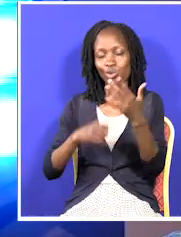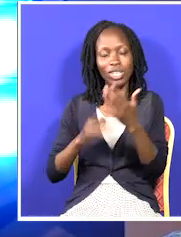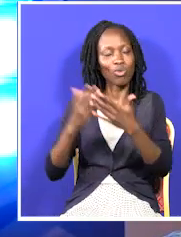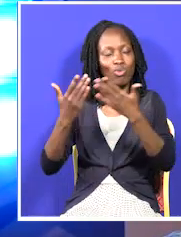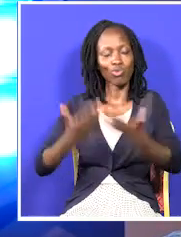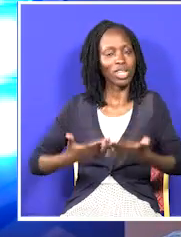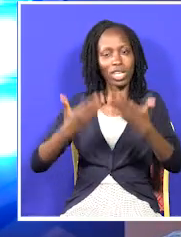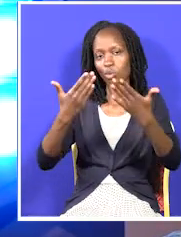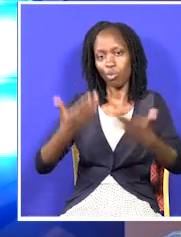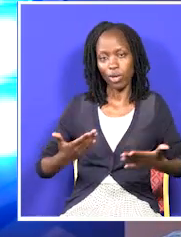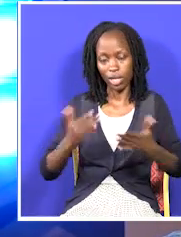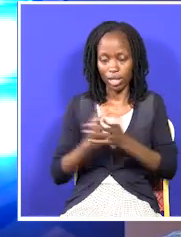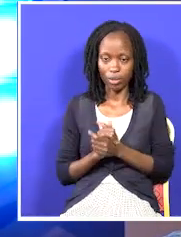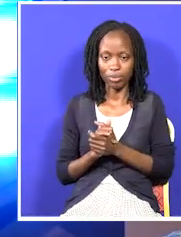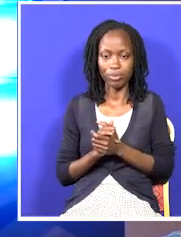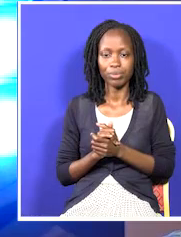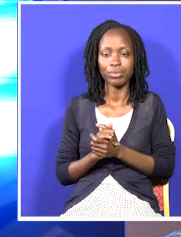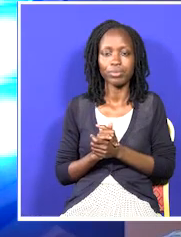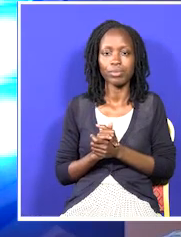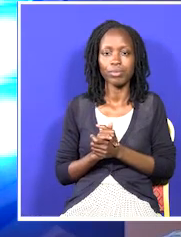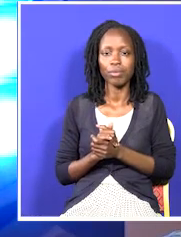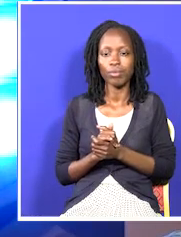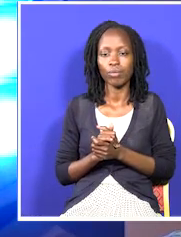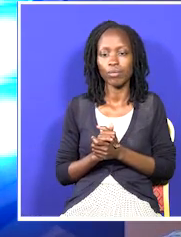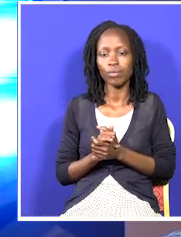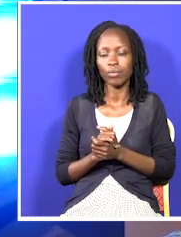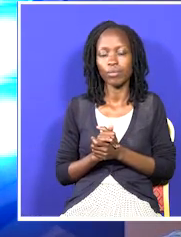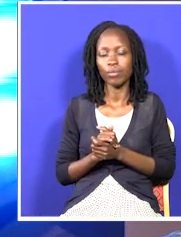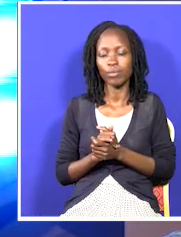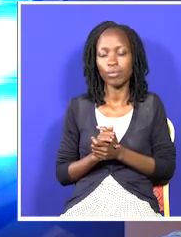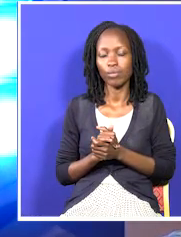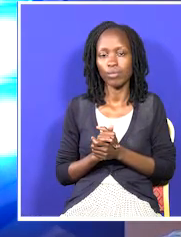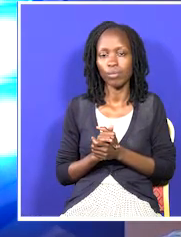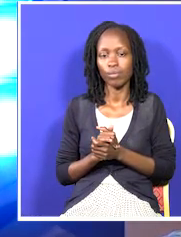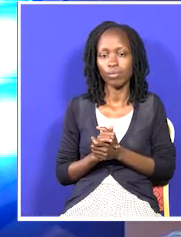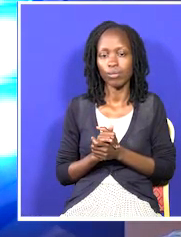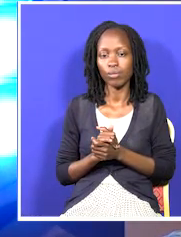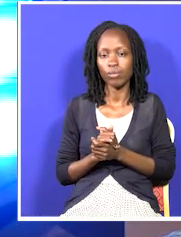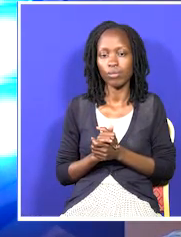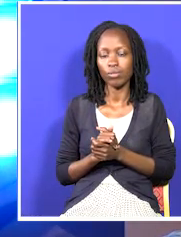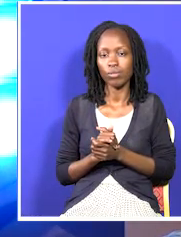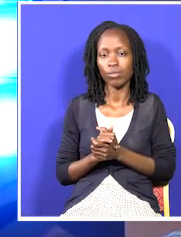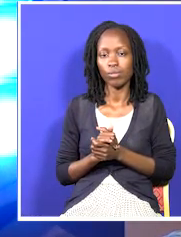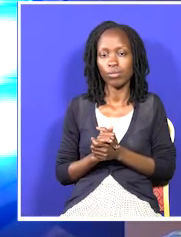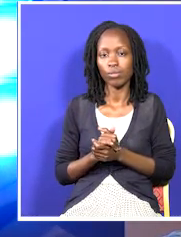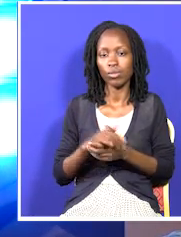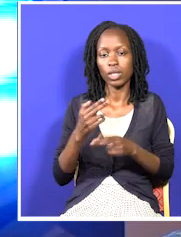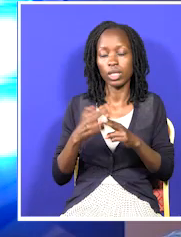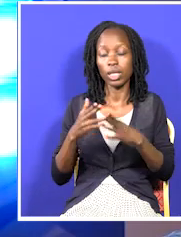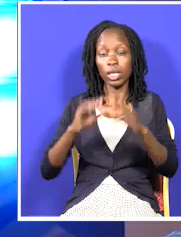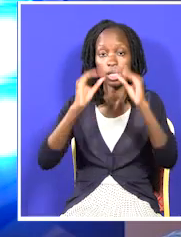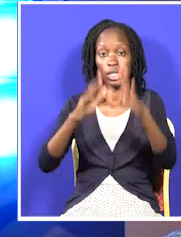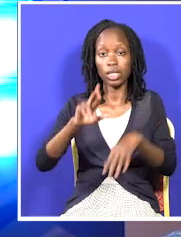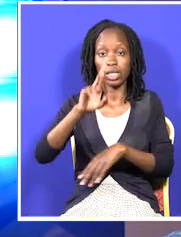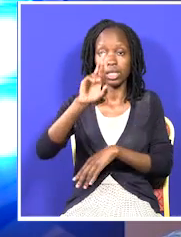sana, and that's what we say in Kenya, which means you are highly welcome. And guys, my name is Teacher